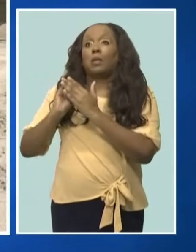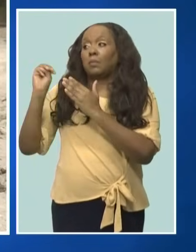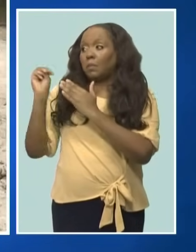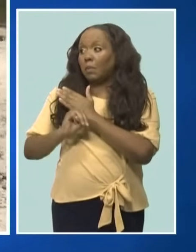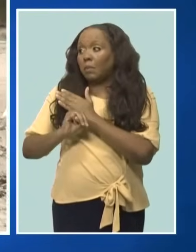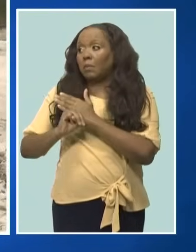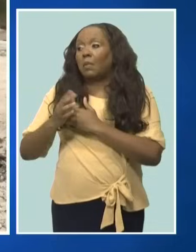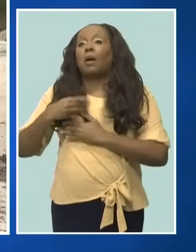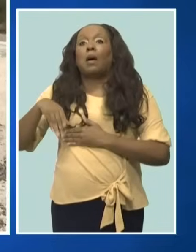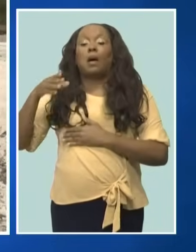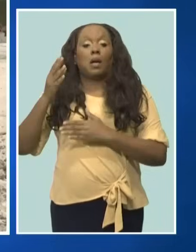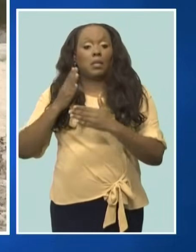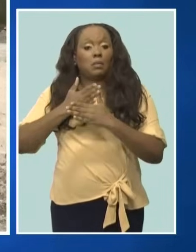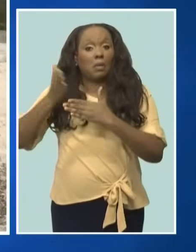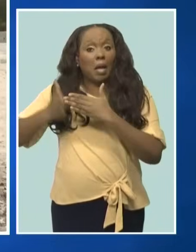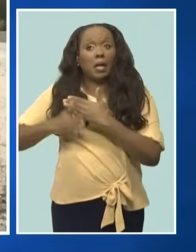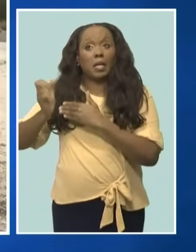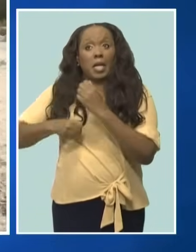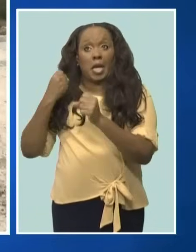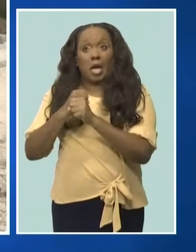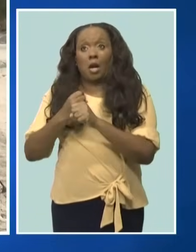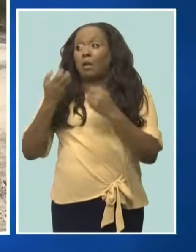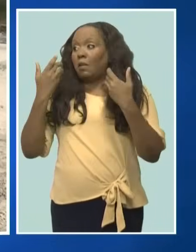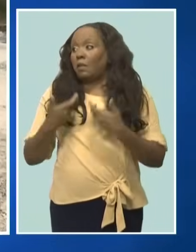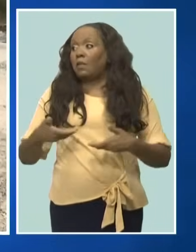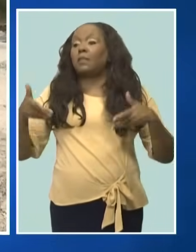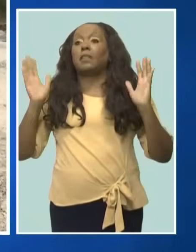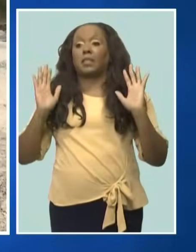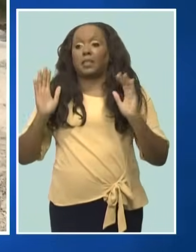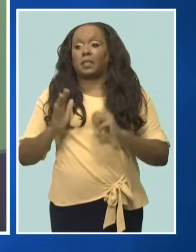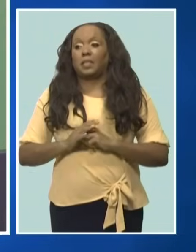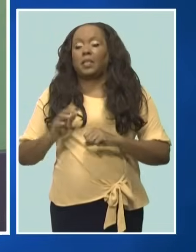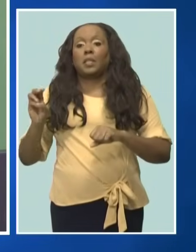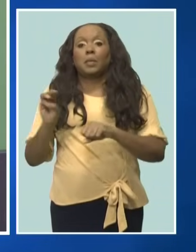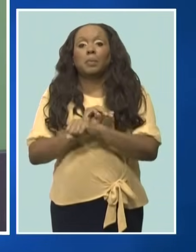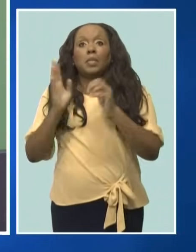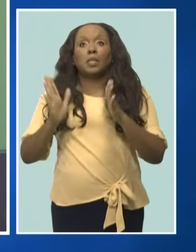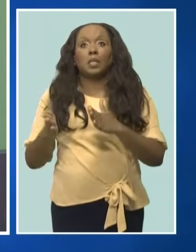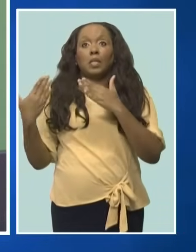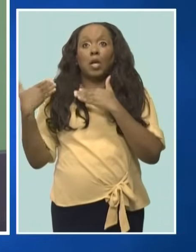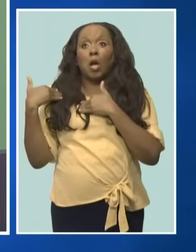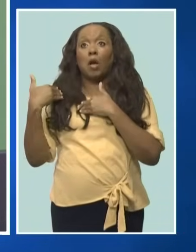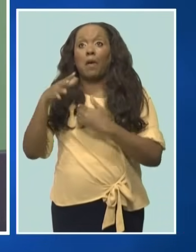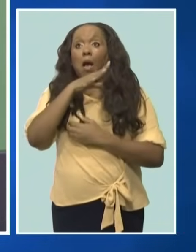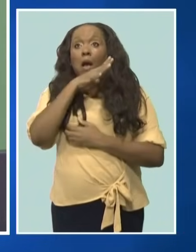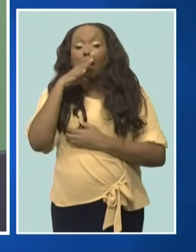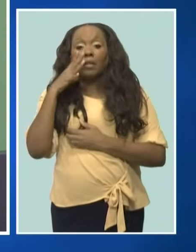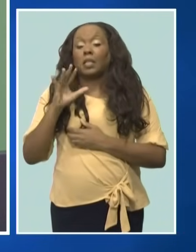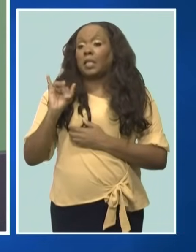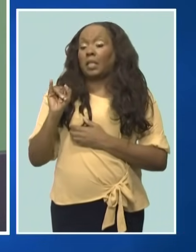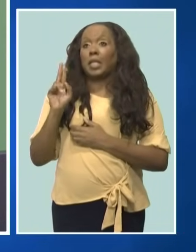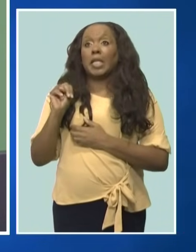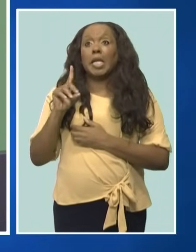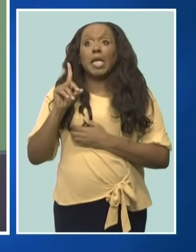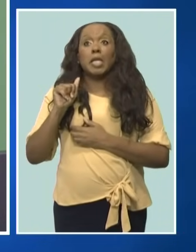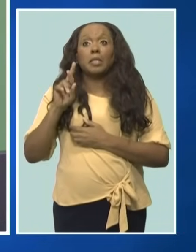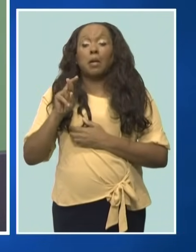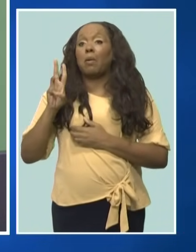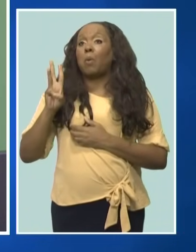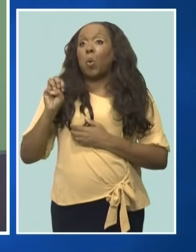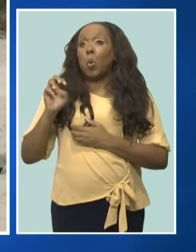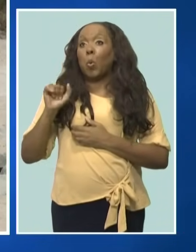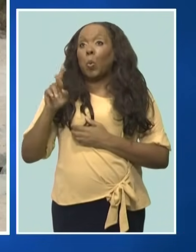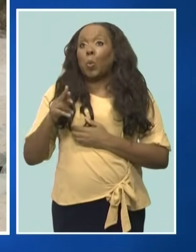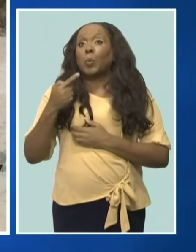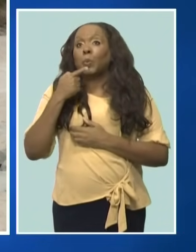to be completed by year-end. Minister of Agriculture, Food and Nutritional Security in Darwin says all the